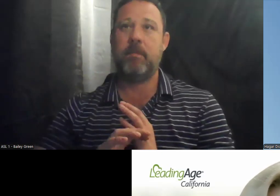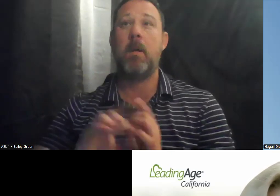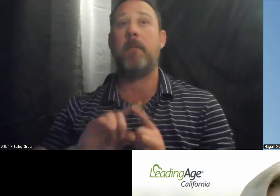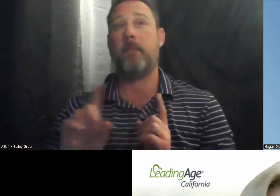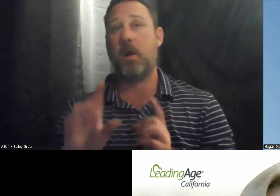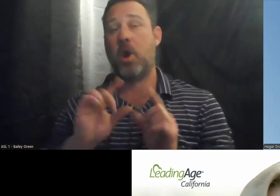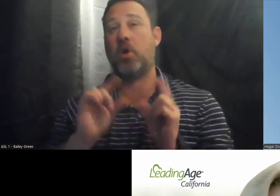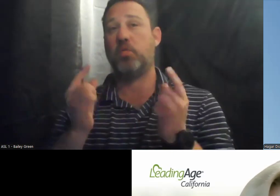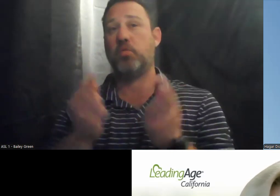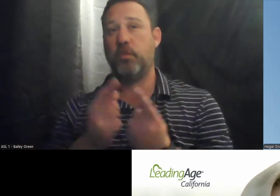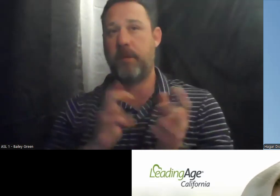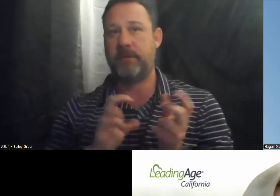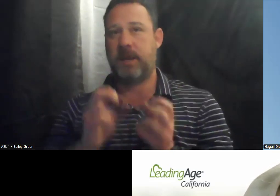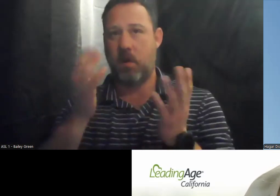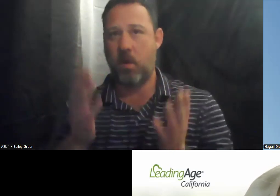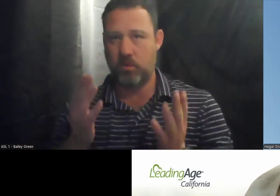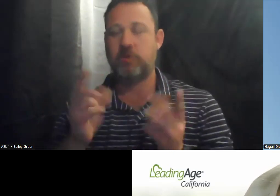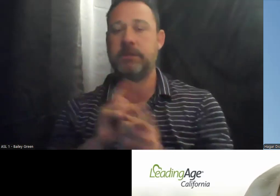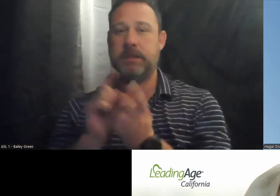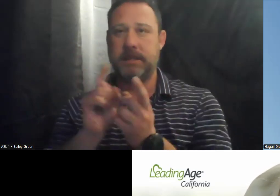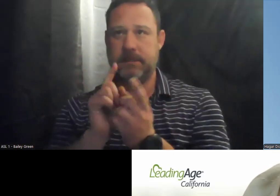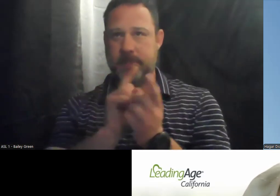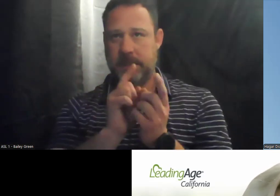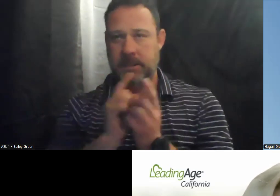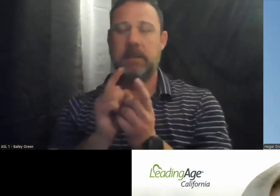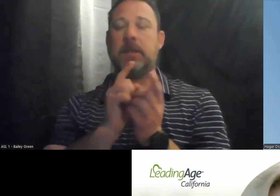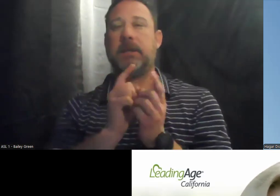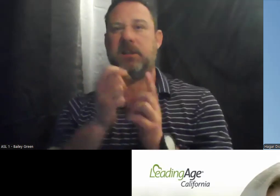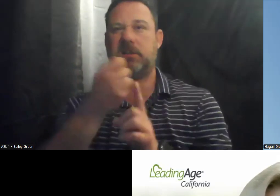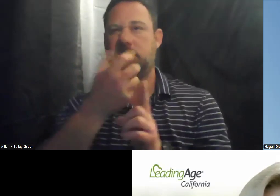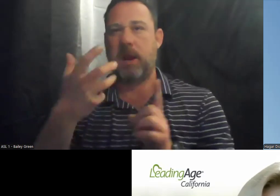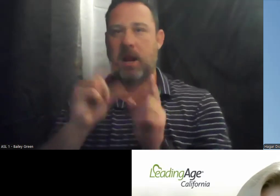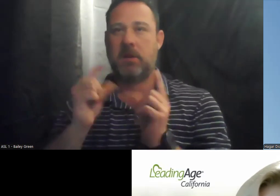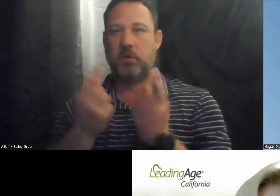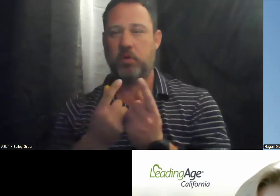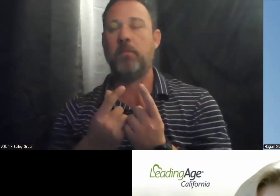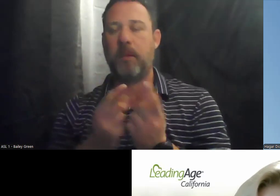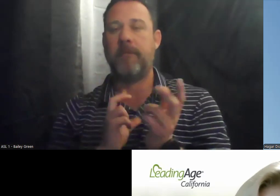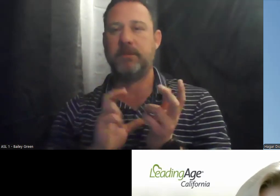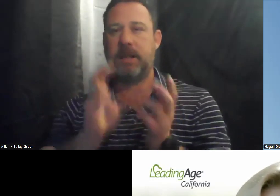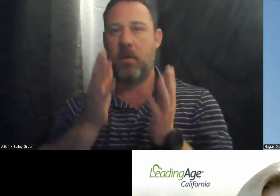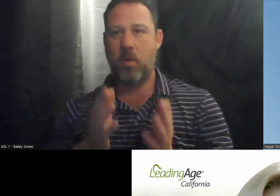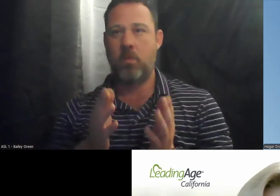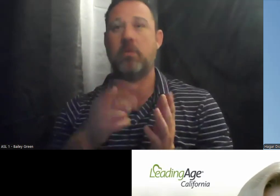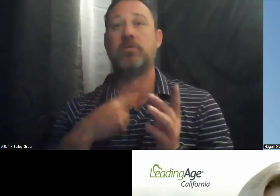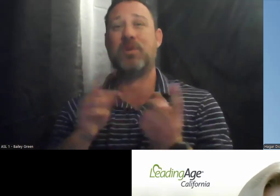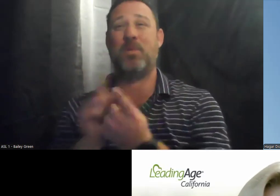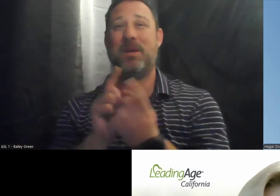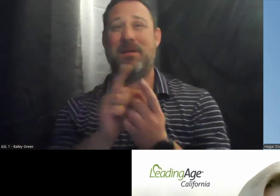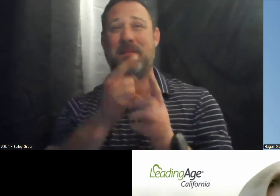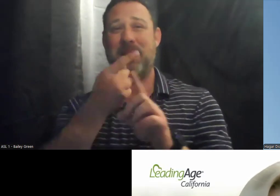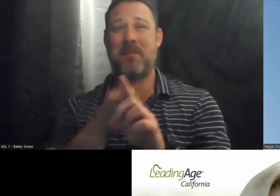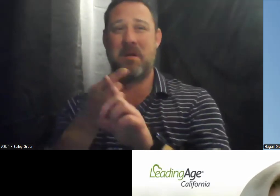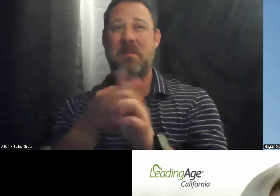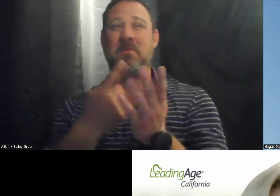of stakeholders have continued to meet, and somewhat of an expanded group of stakeholders. We meet monthly to discuss